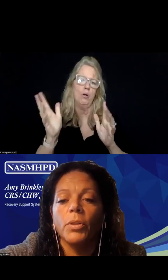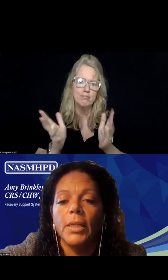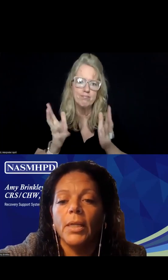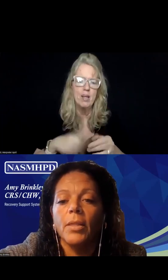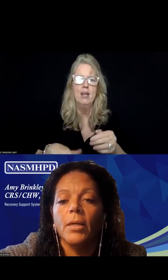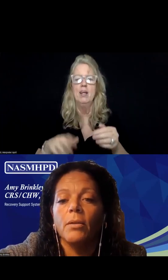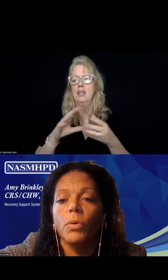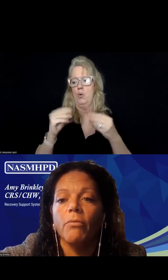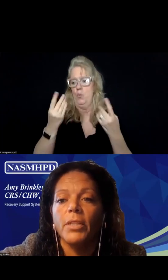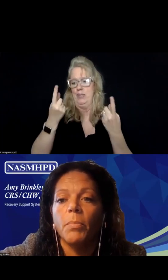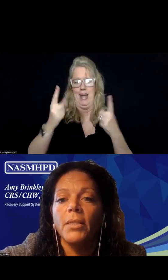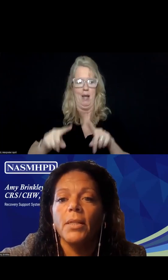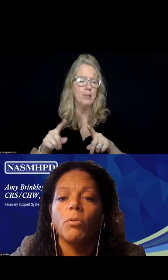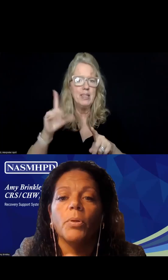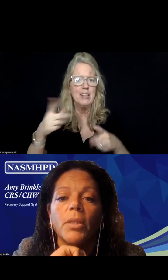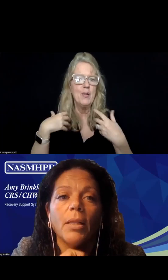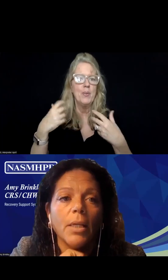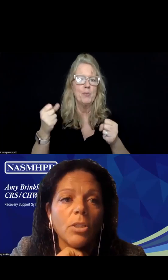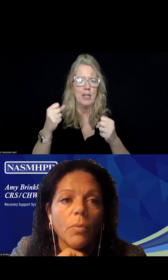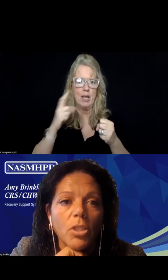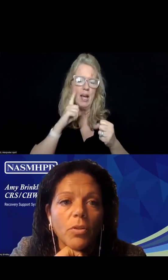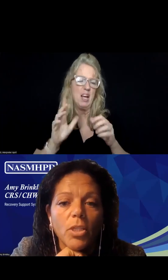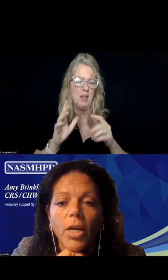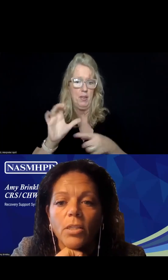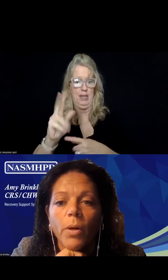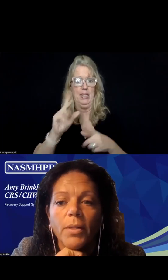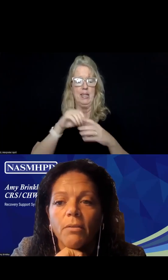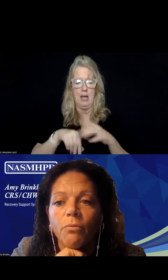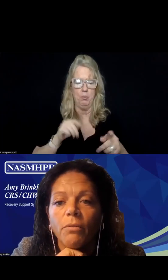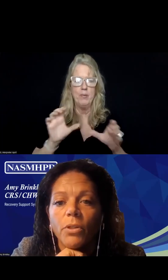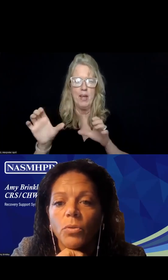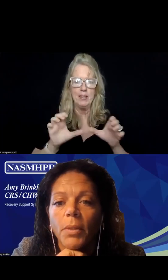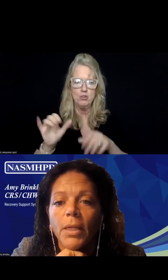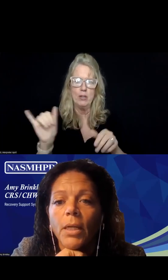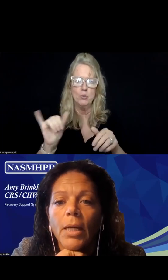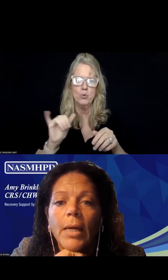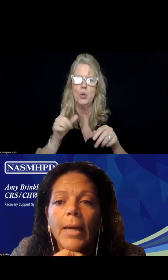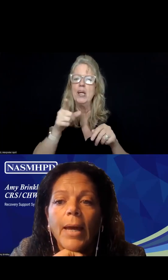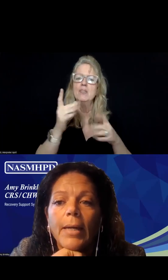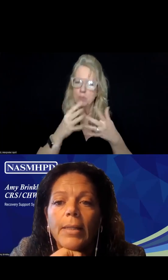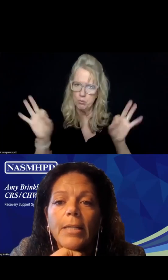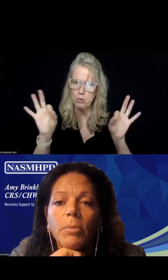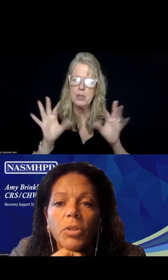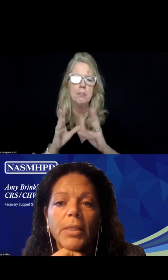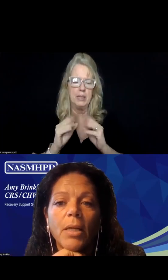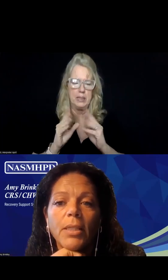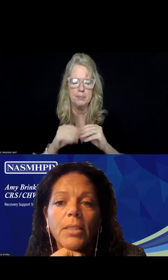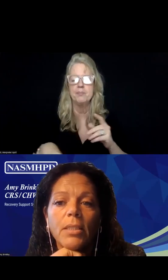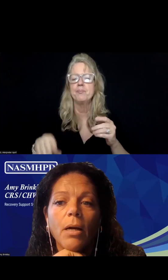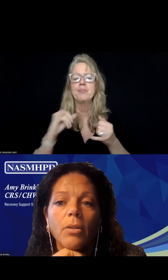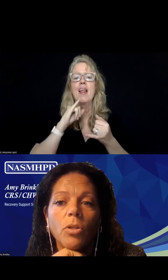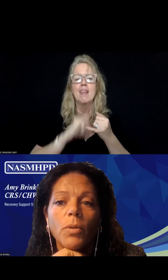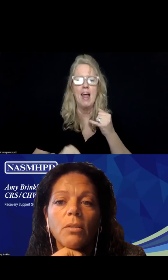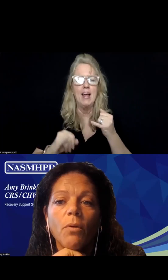happening currently in the recovery space. And I will put that link to register in the chat as well. It is a free virtual meeting. And last but certainly